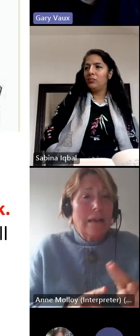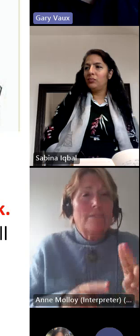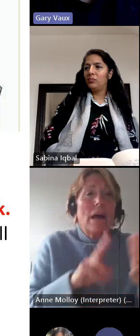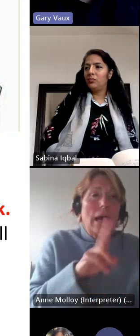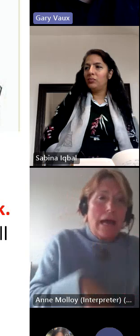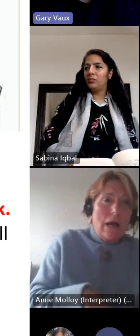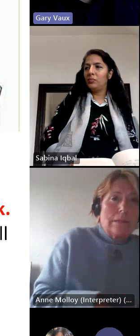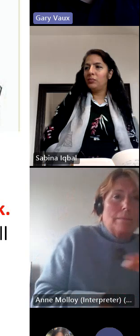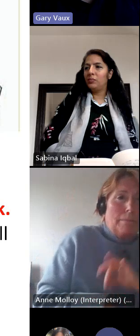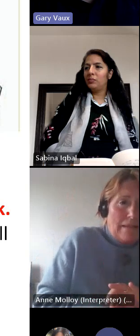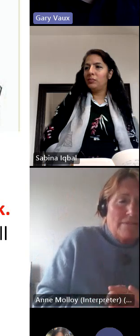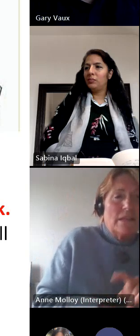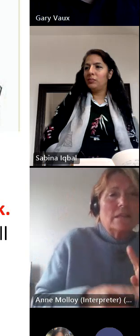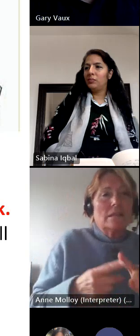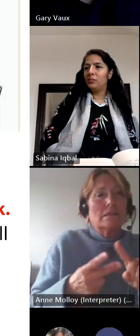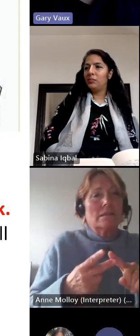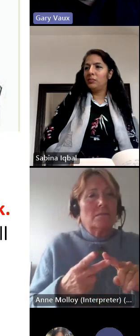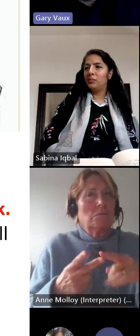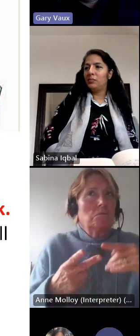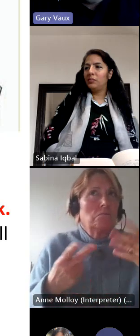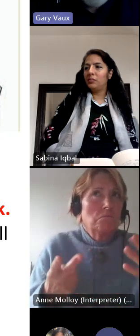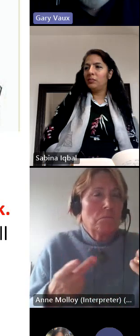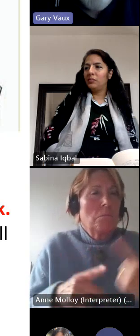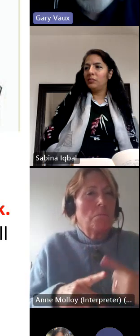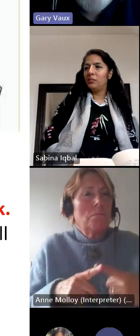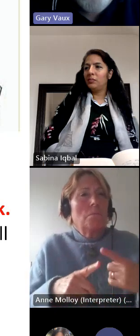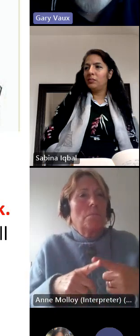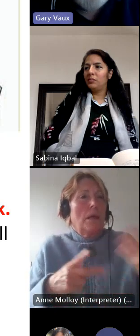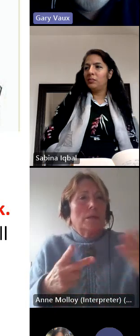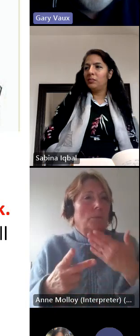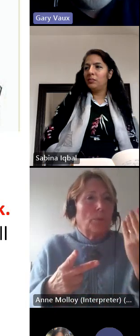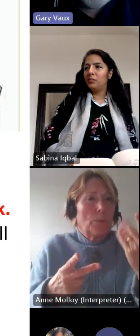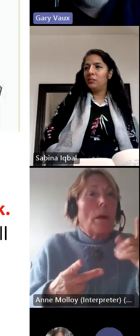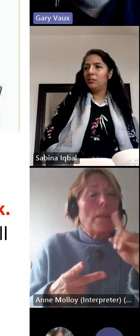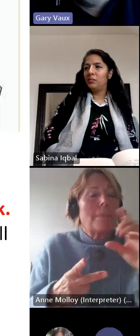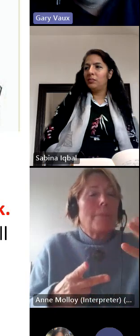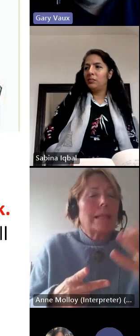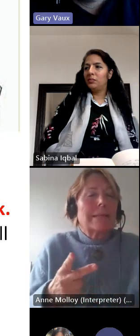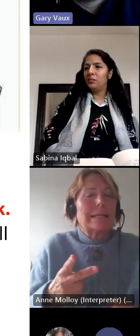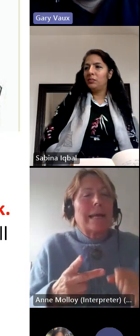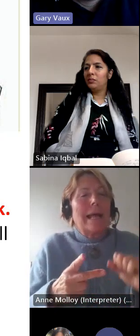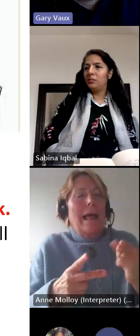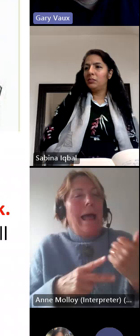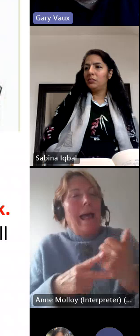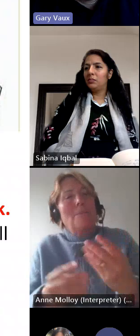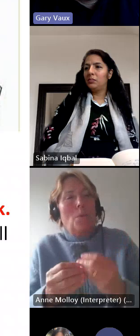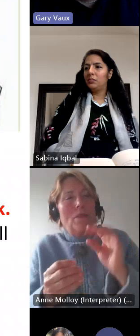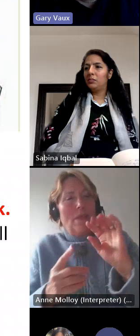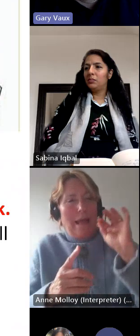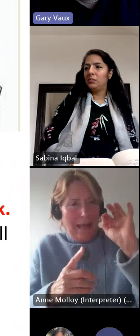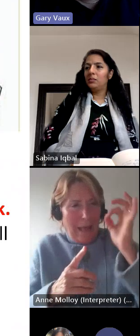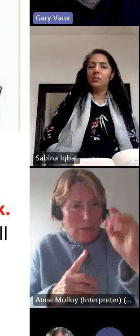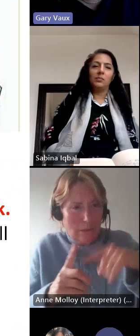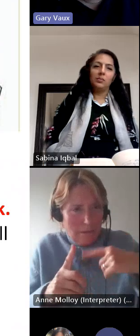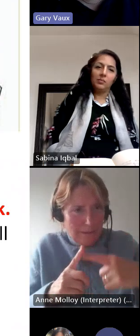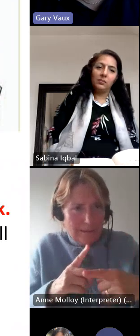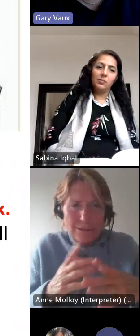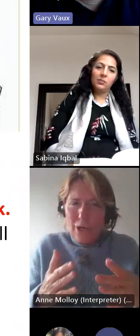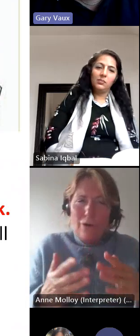benefit and you're getting help with your council tax, which in this example they're not. So it's a